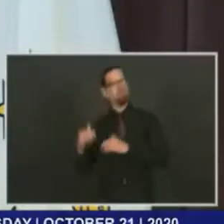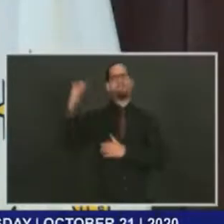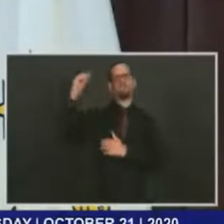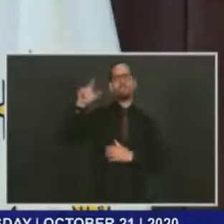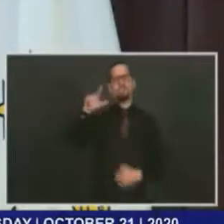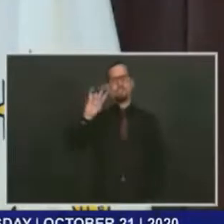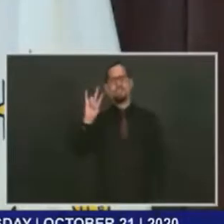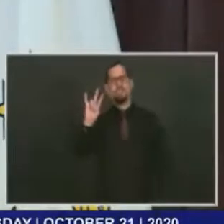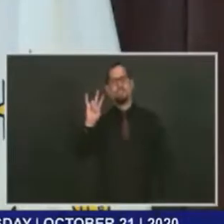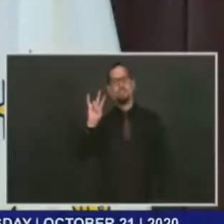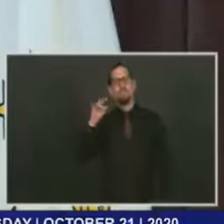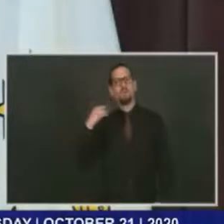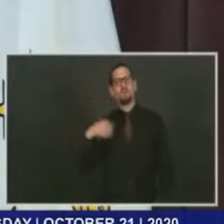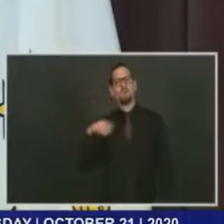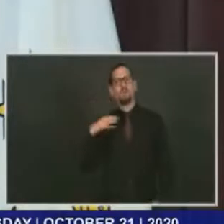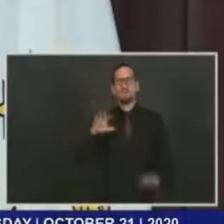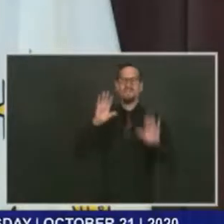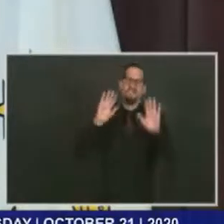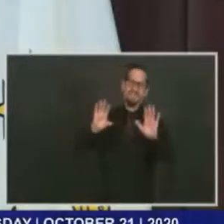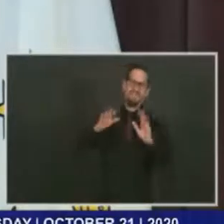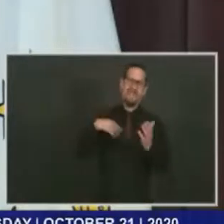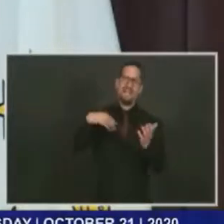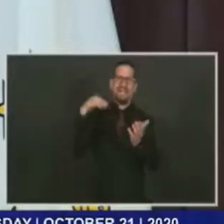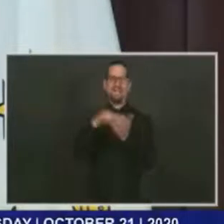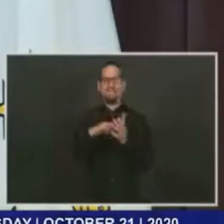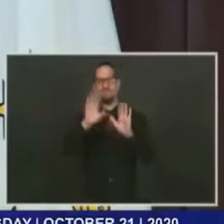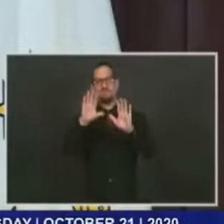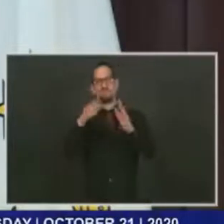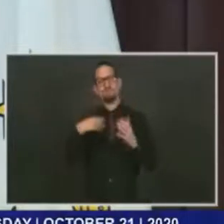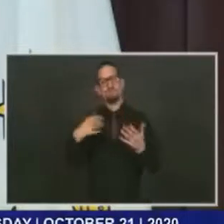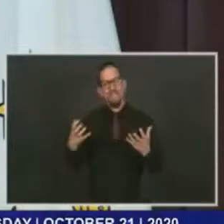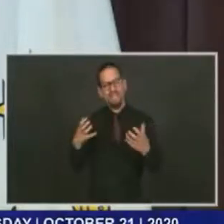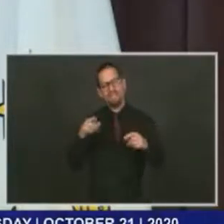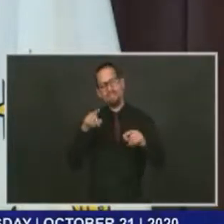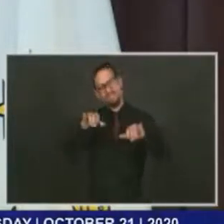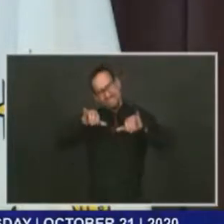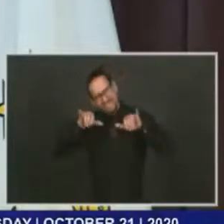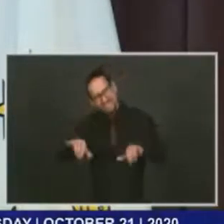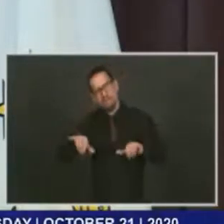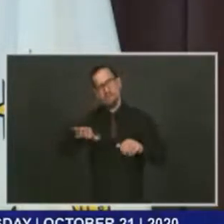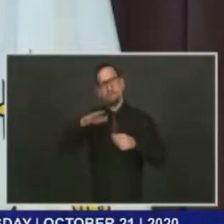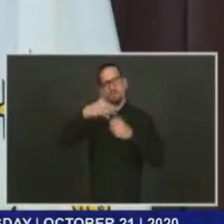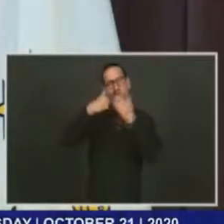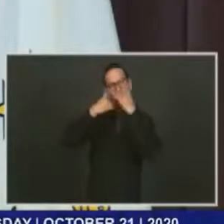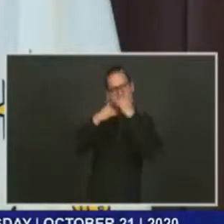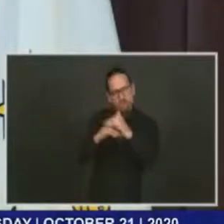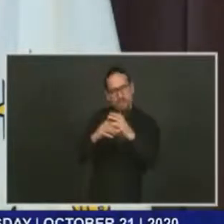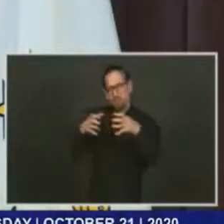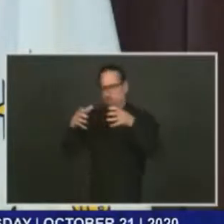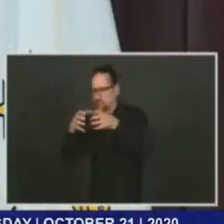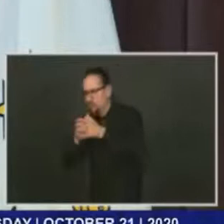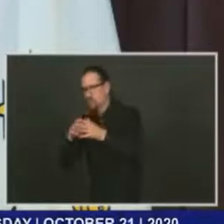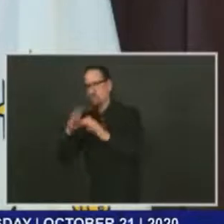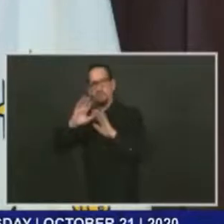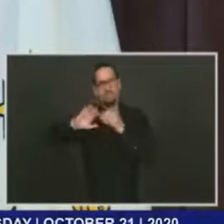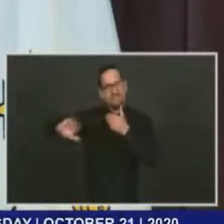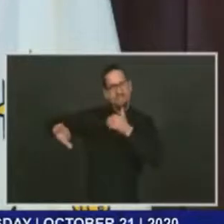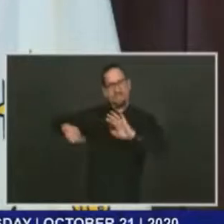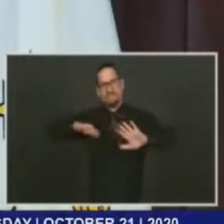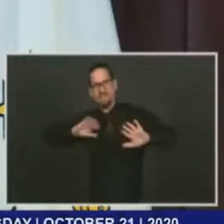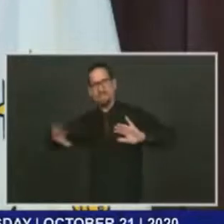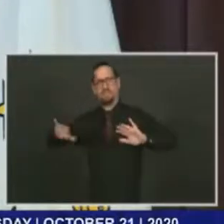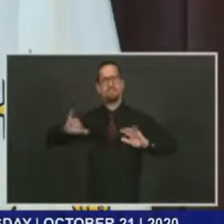wear your mask. This trend is compounded by the fact that many people who have reported having attended a social